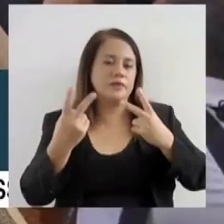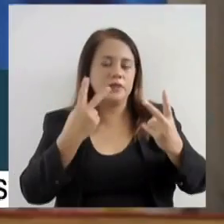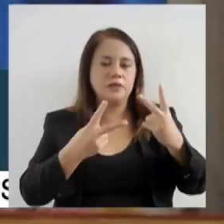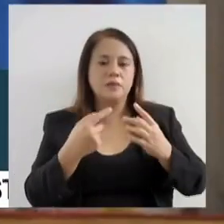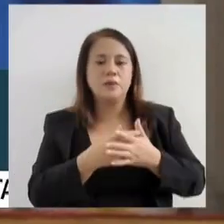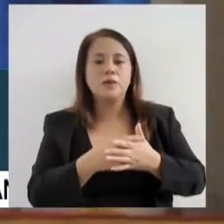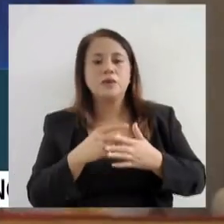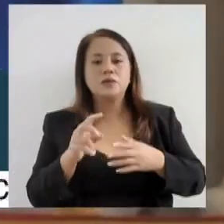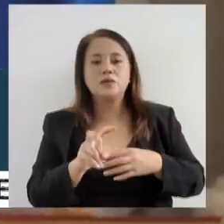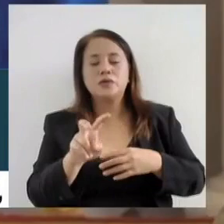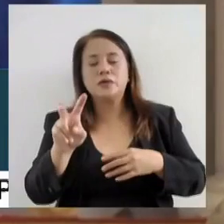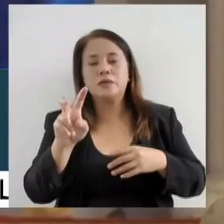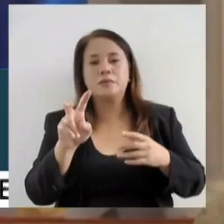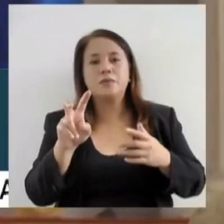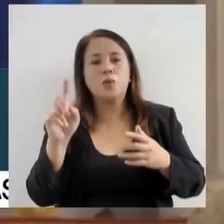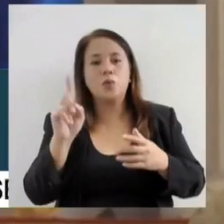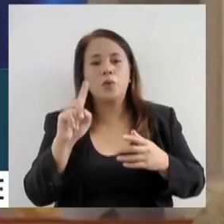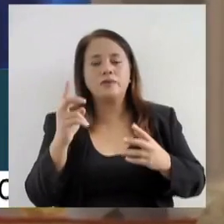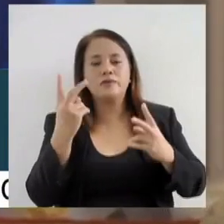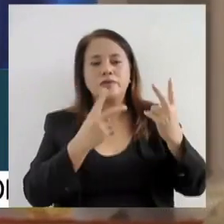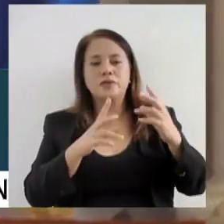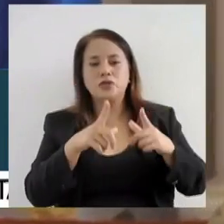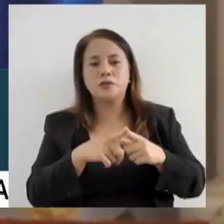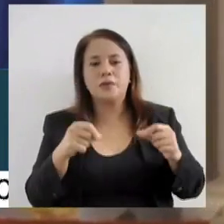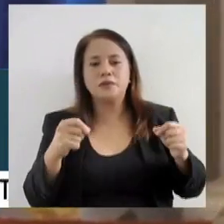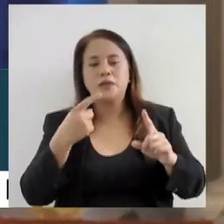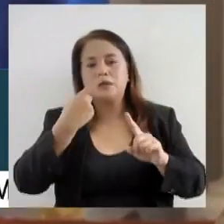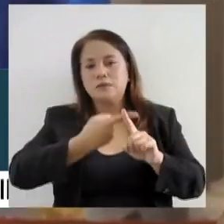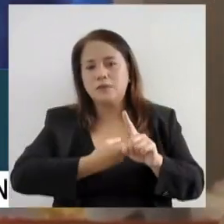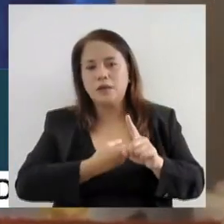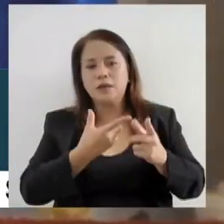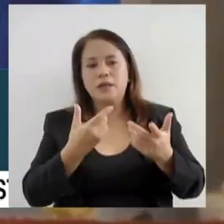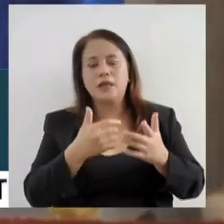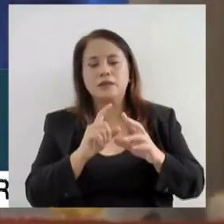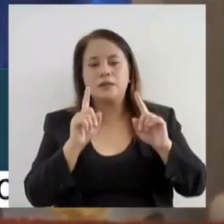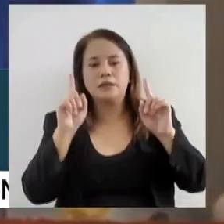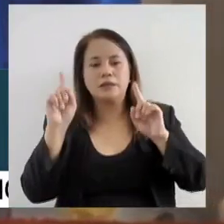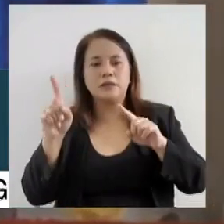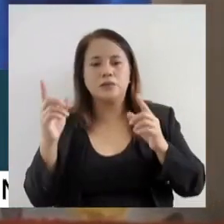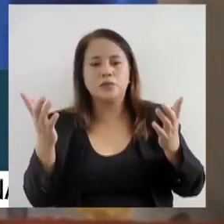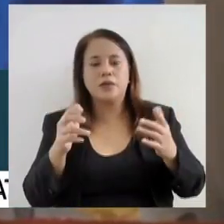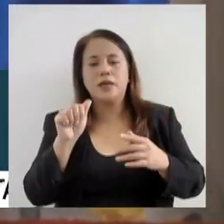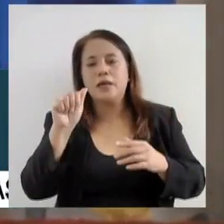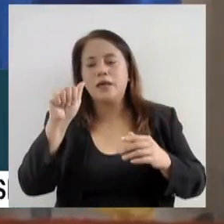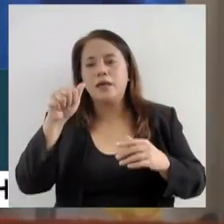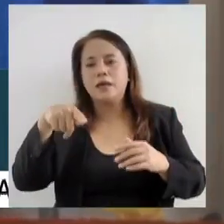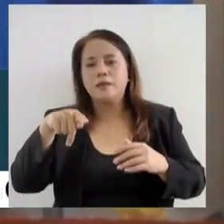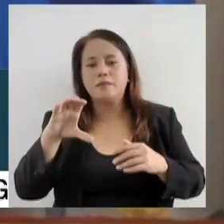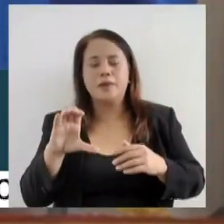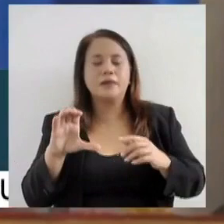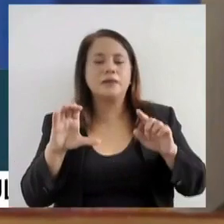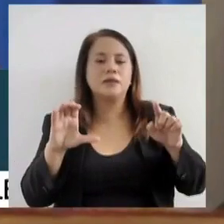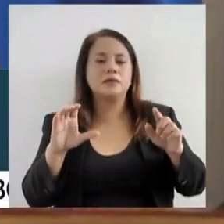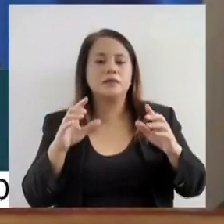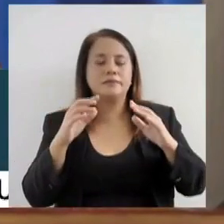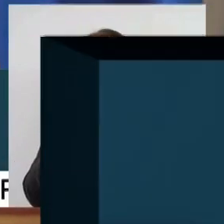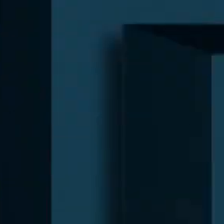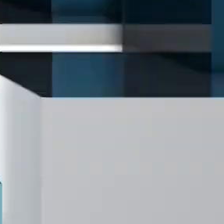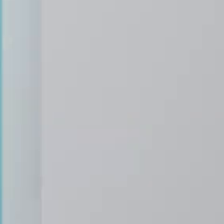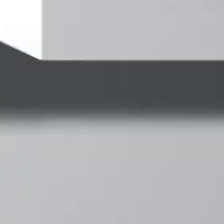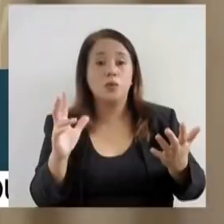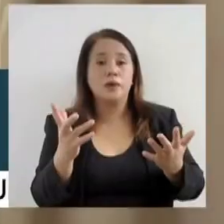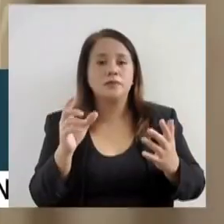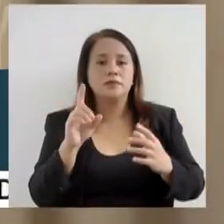for 2023 are his visit to Japan next month and his attendance at the APEC summit in the U.S. come November.